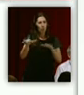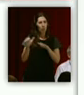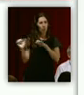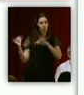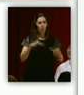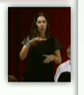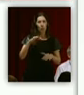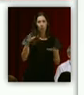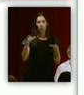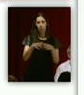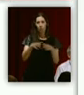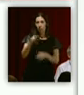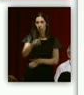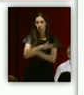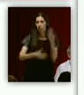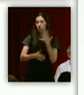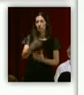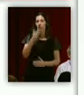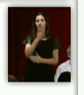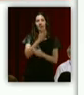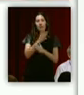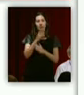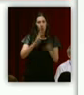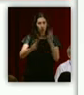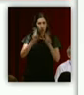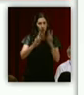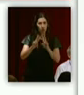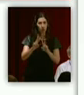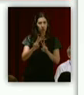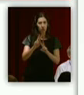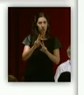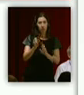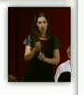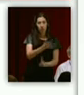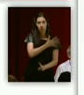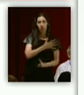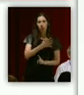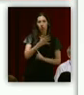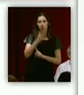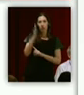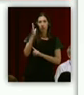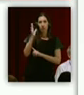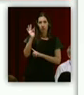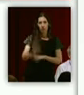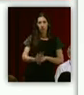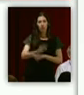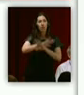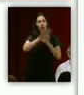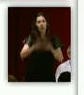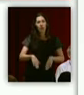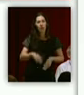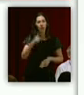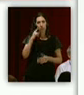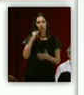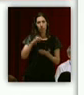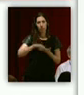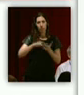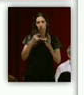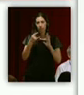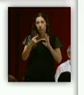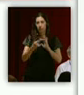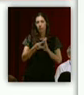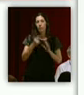movie theater. We got a set of users who were visually impaired in the movie theater. We played a movie, and this is how